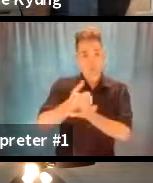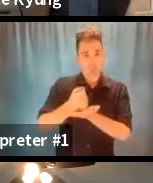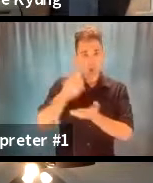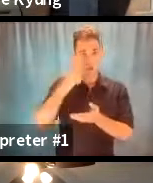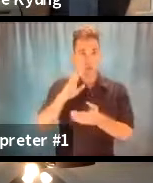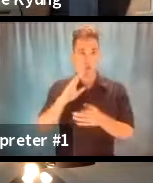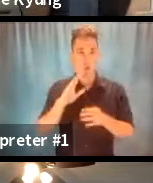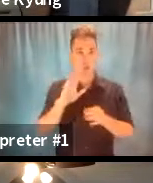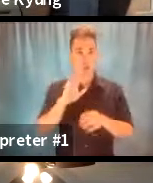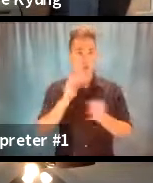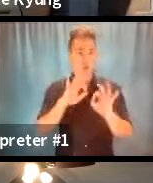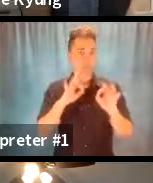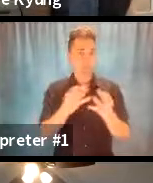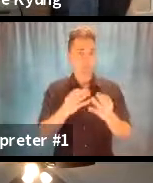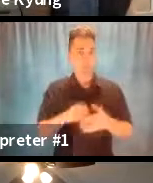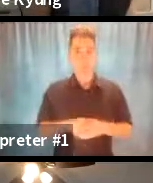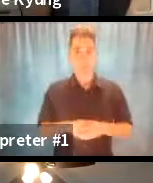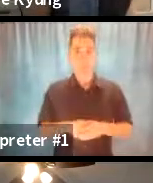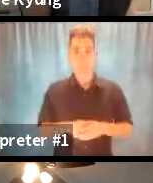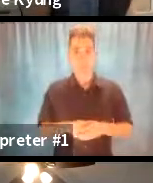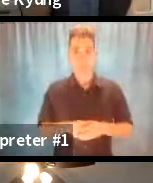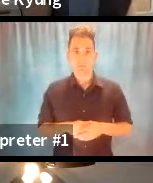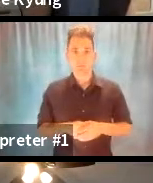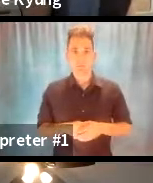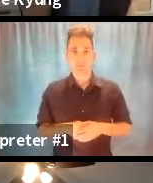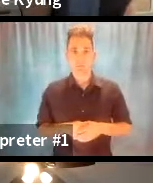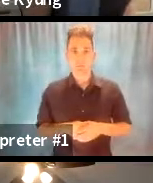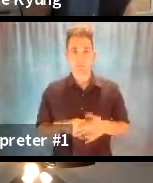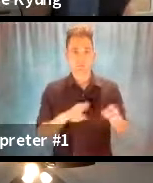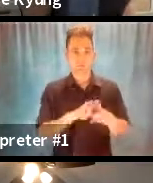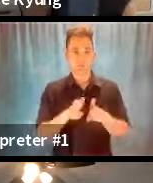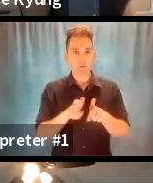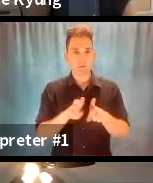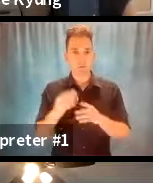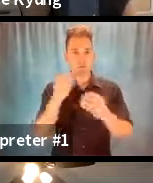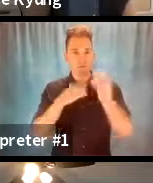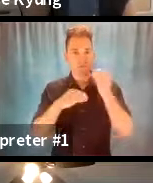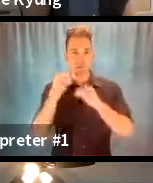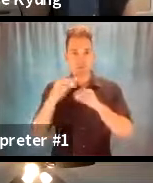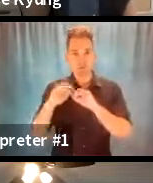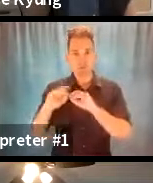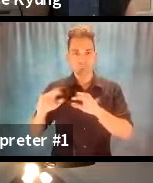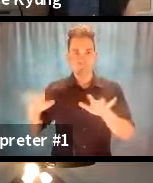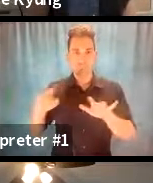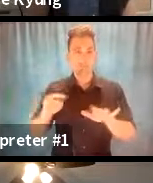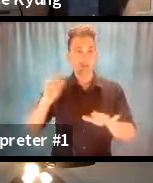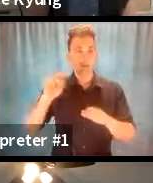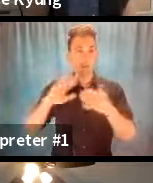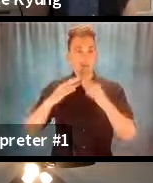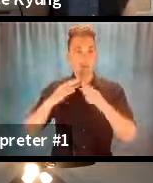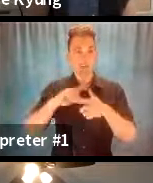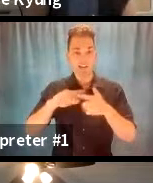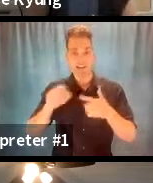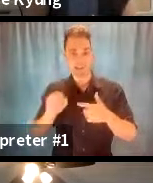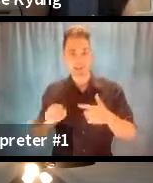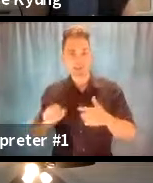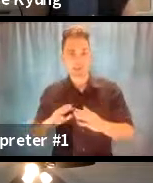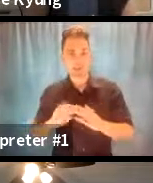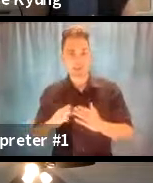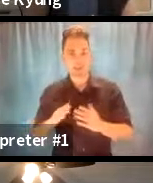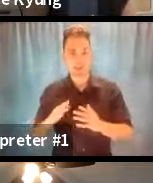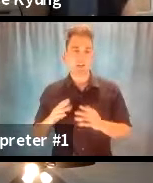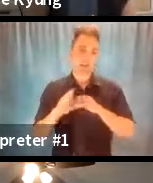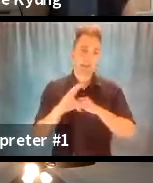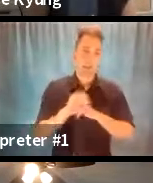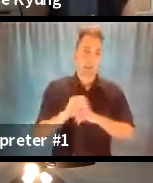And we also distribute meals throughout the North City, North County, South City, South County, Fenton,